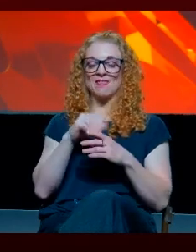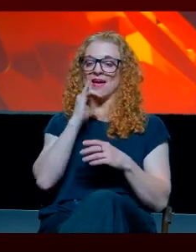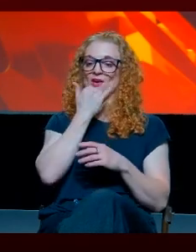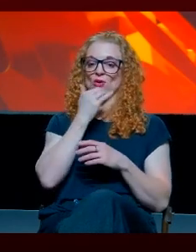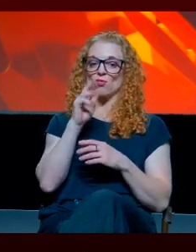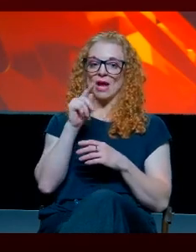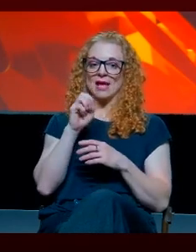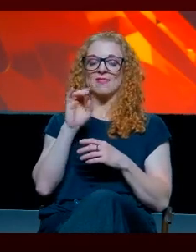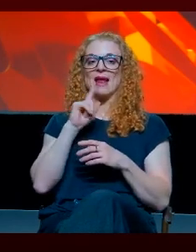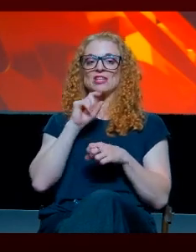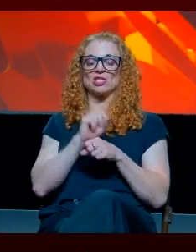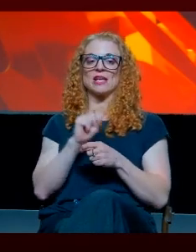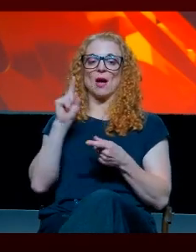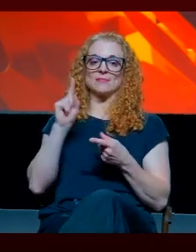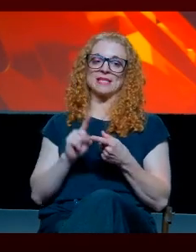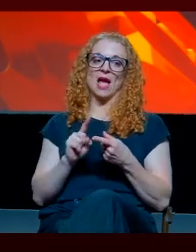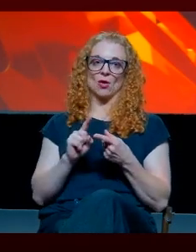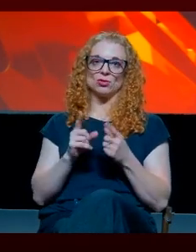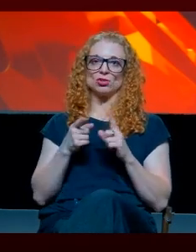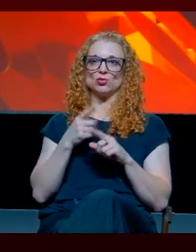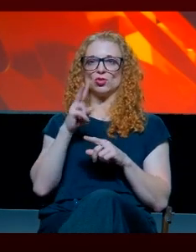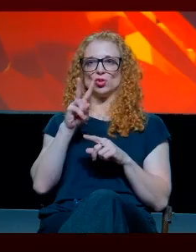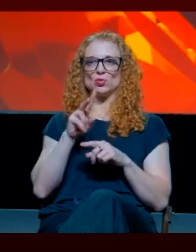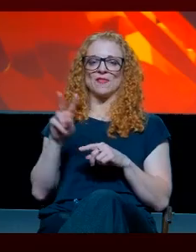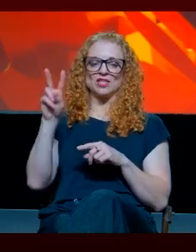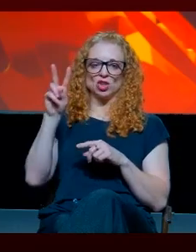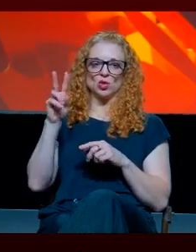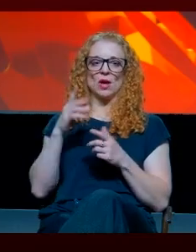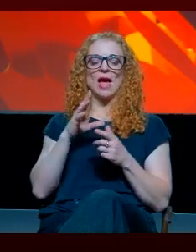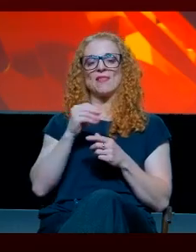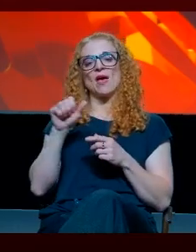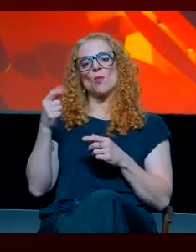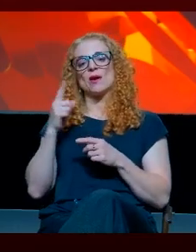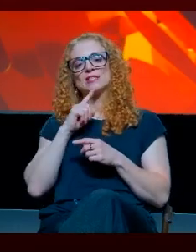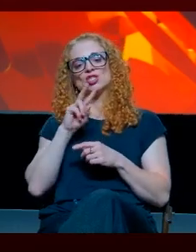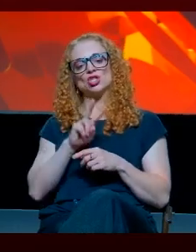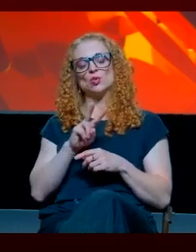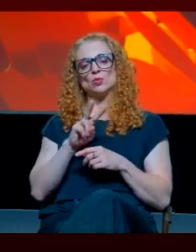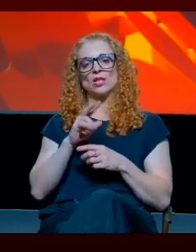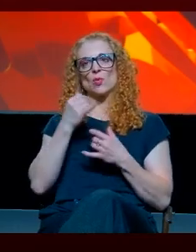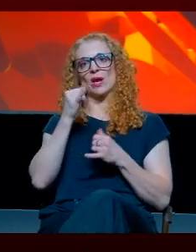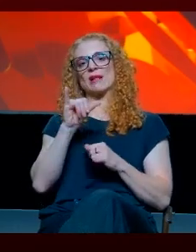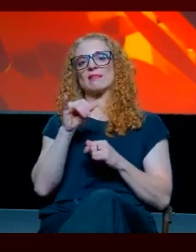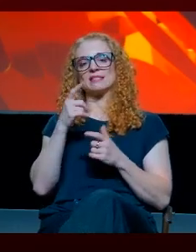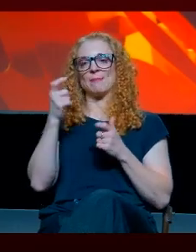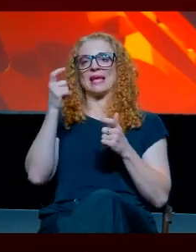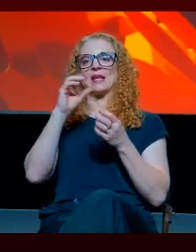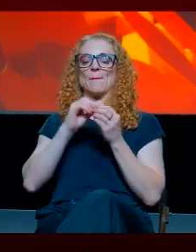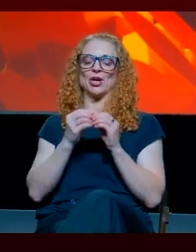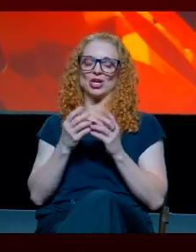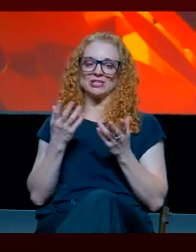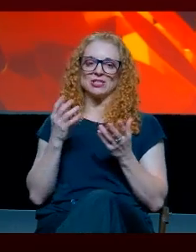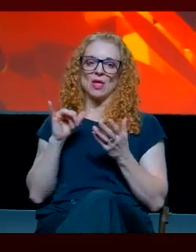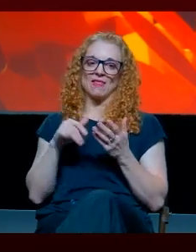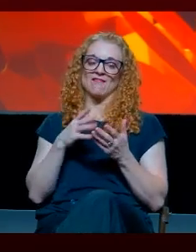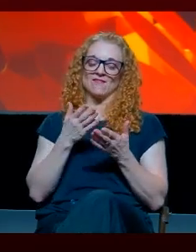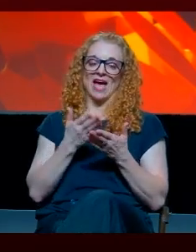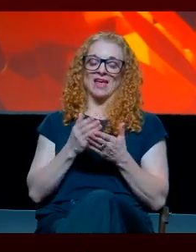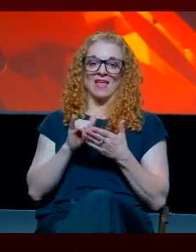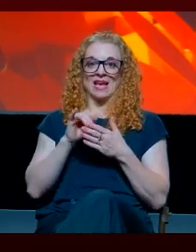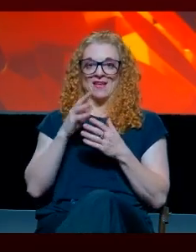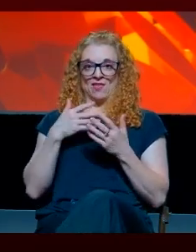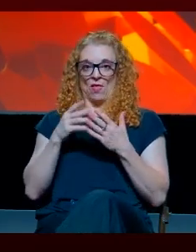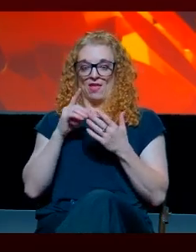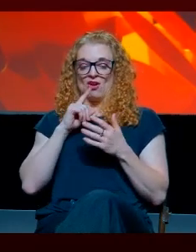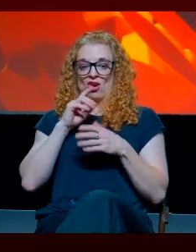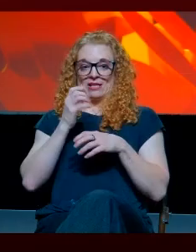it actually comes down to 2 to the 2, and the other one is 2 to the ridiculously big number. So the fact that even though there